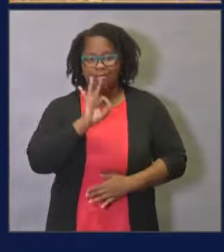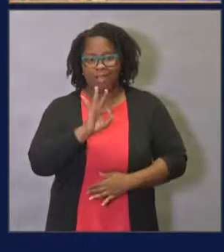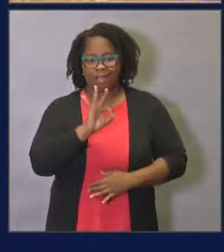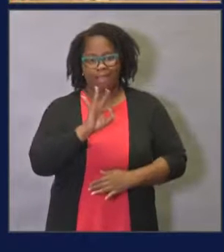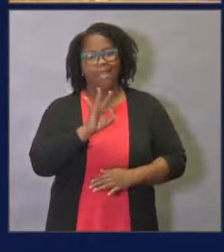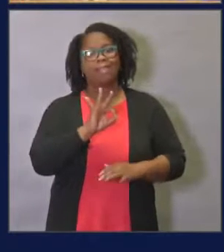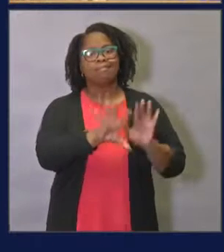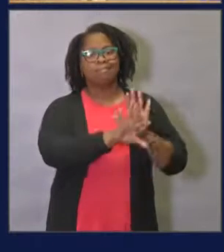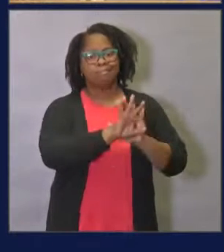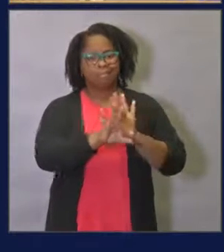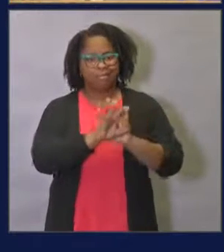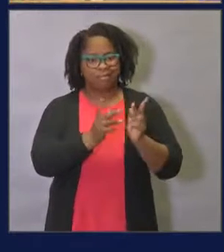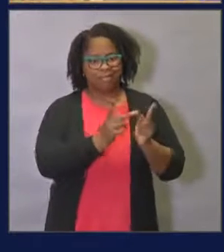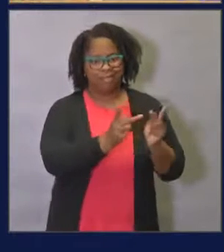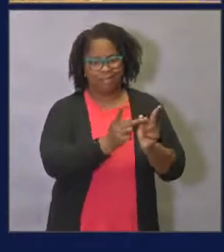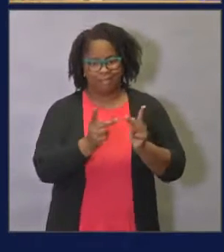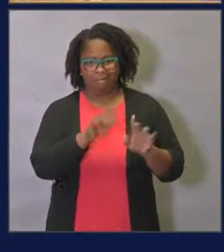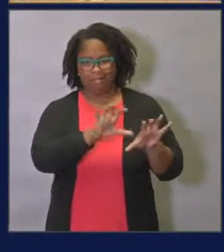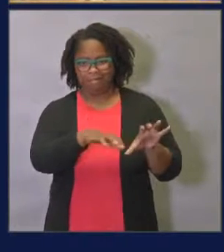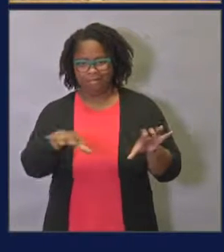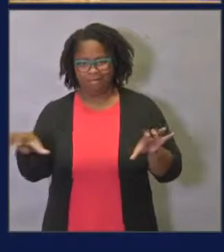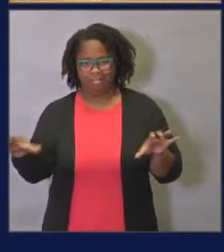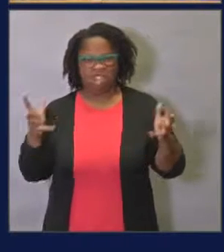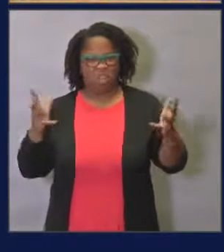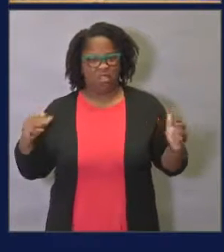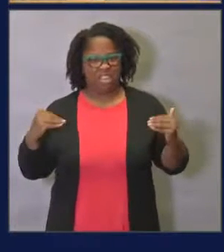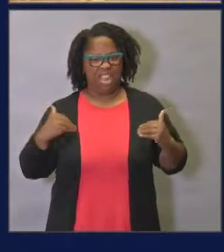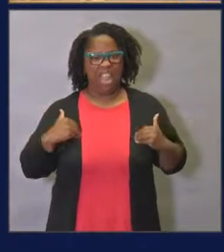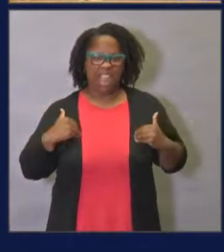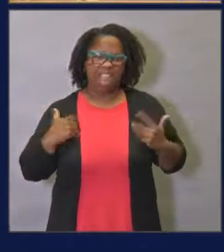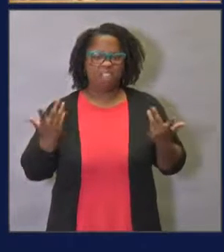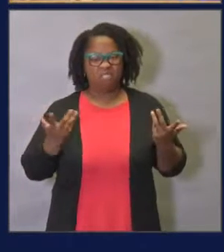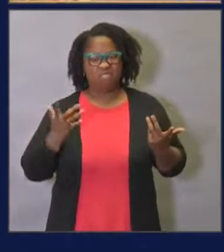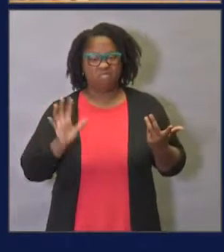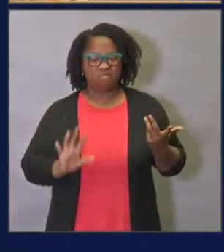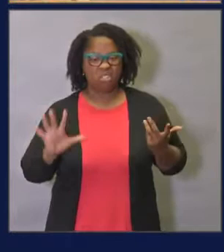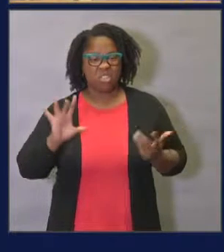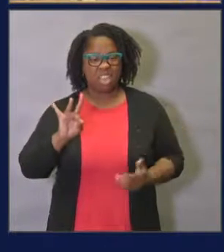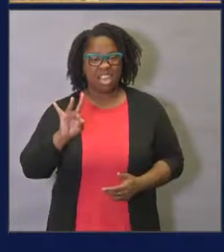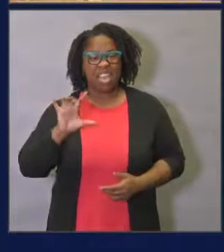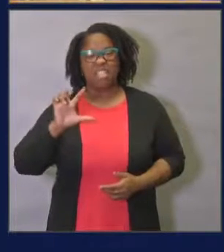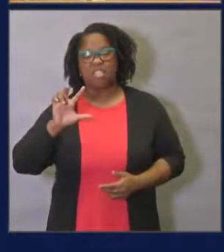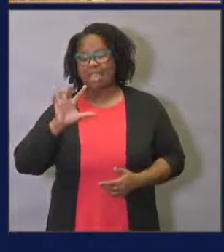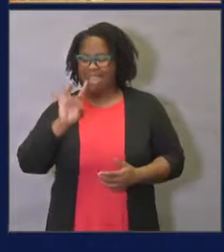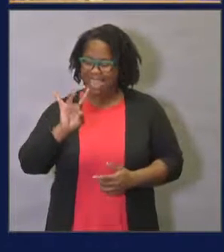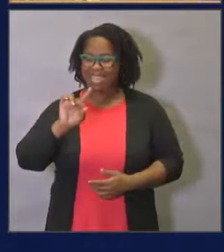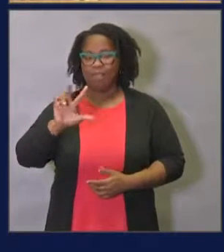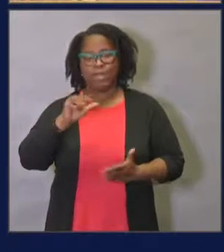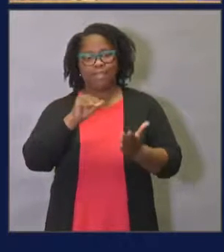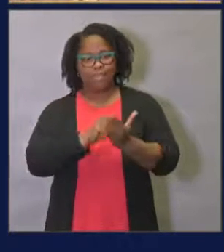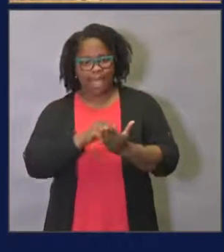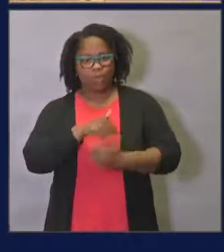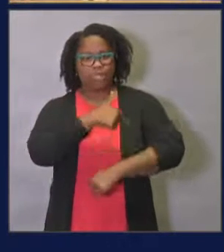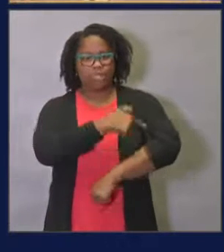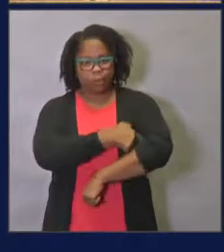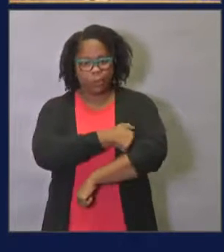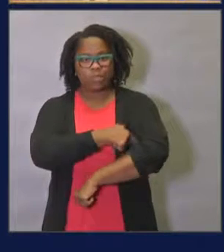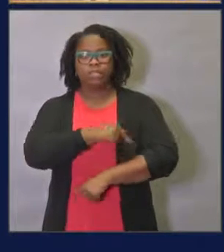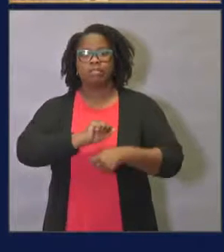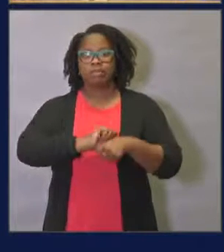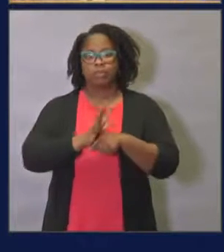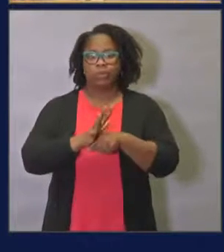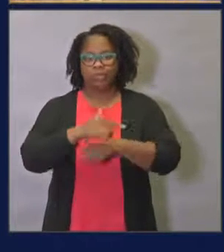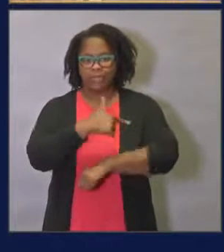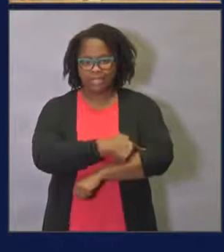have received their allotment of almost 83,000 doses of COVID-19 vaccine. Each of